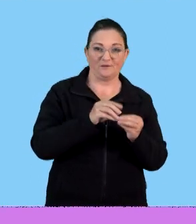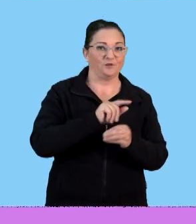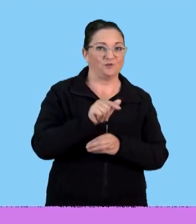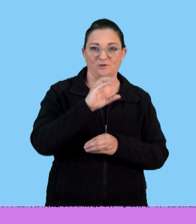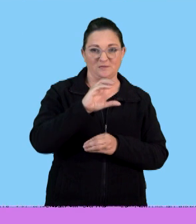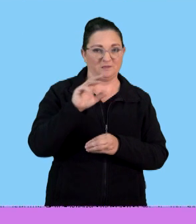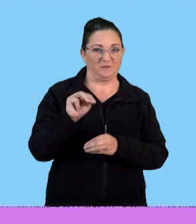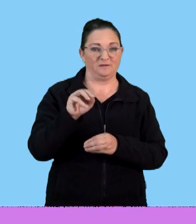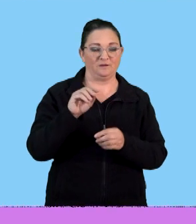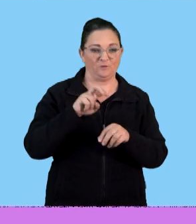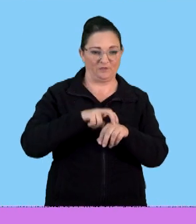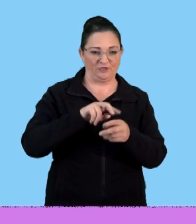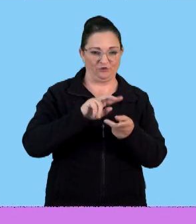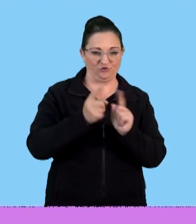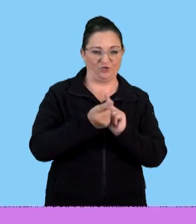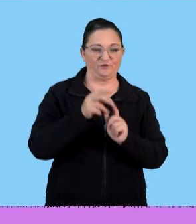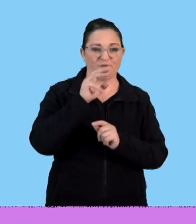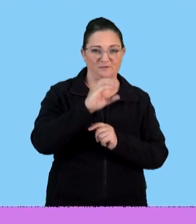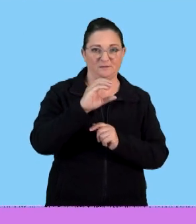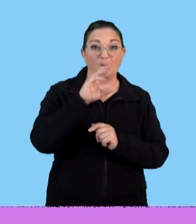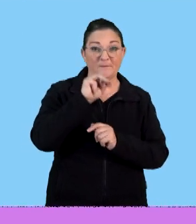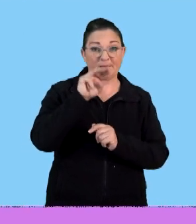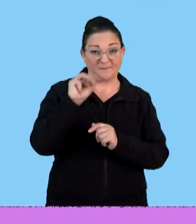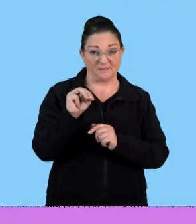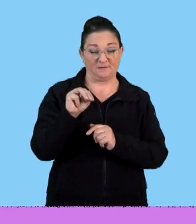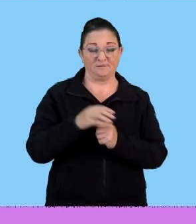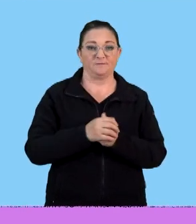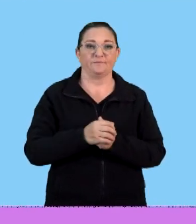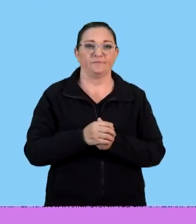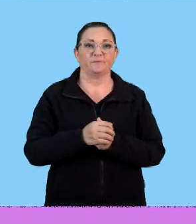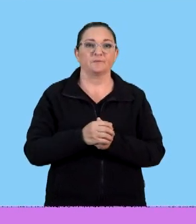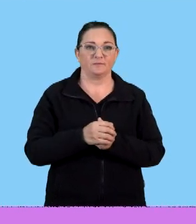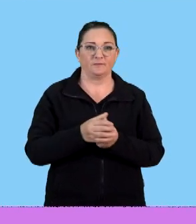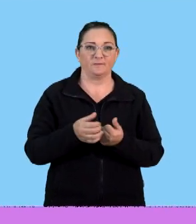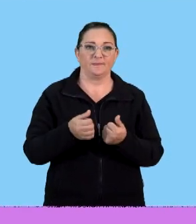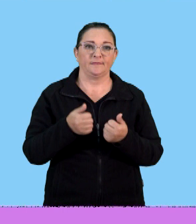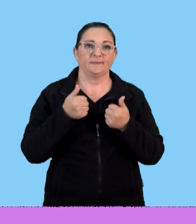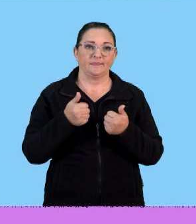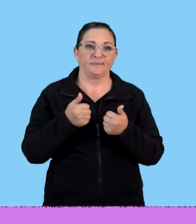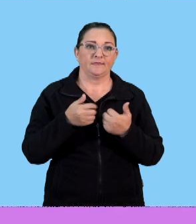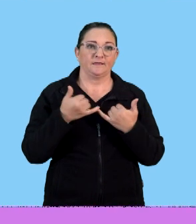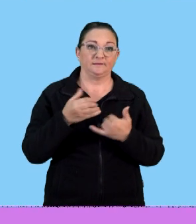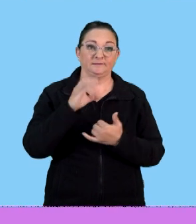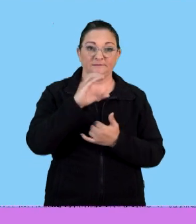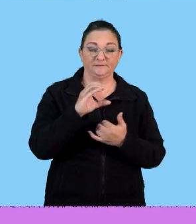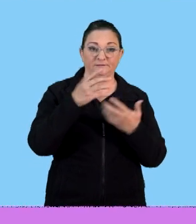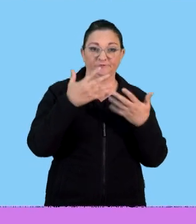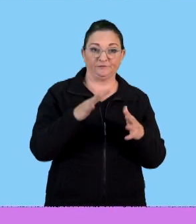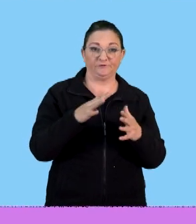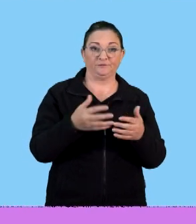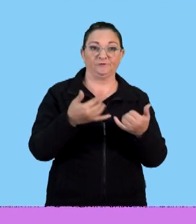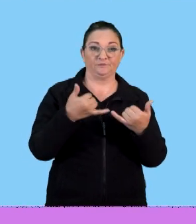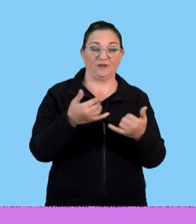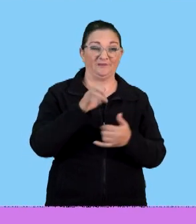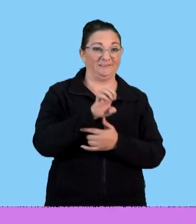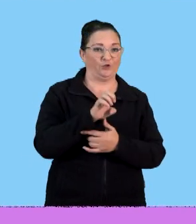here. This must be millimeters, not centimeters. Remember, it's all in millimeters, right? So I'm done